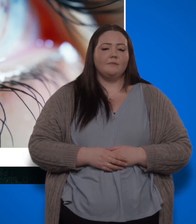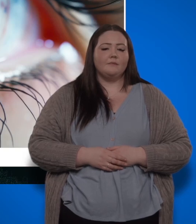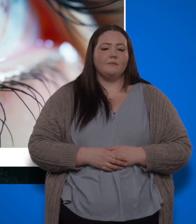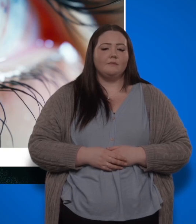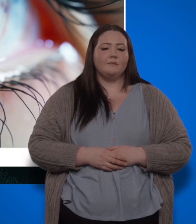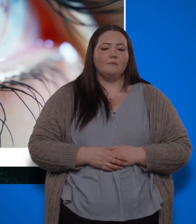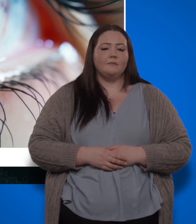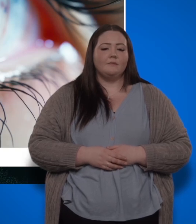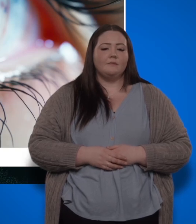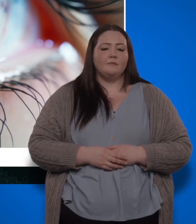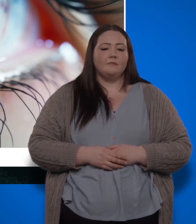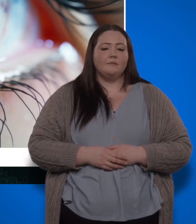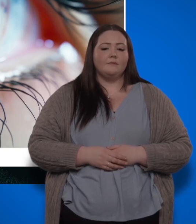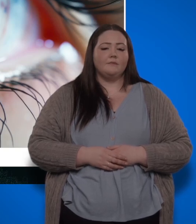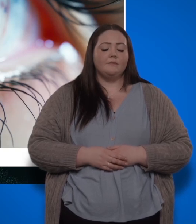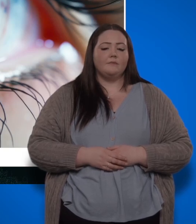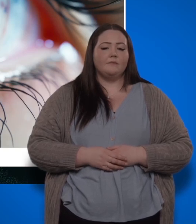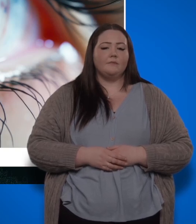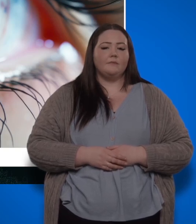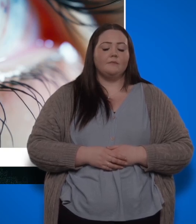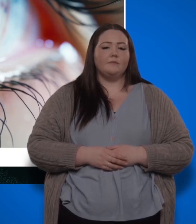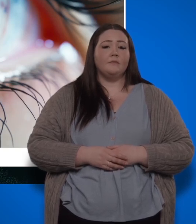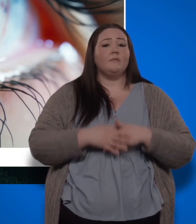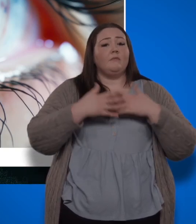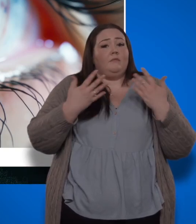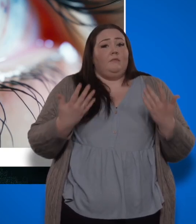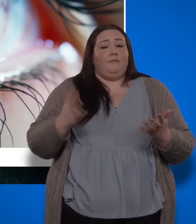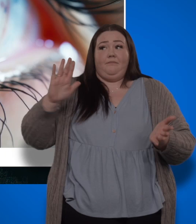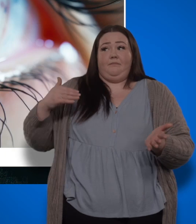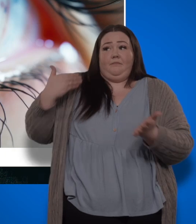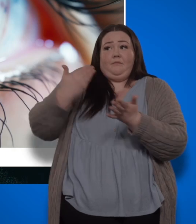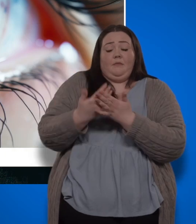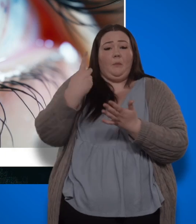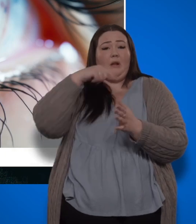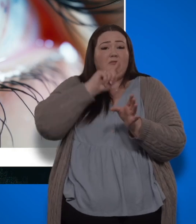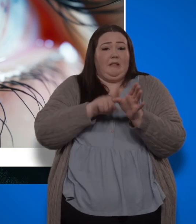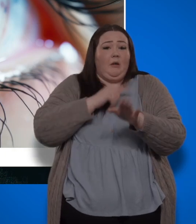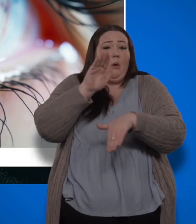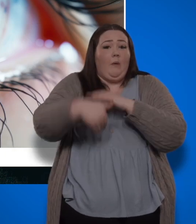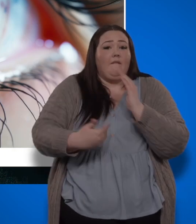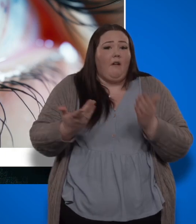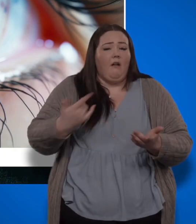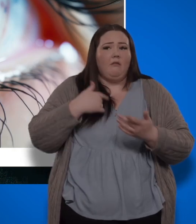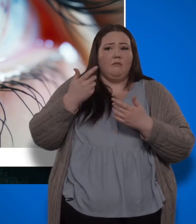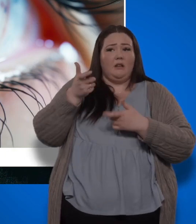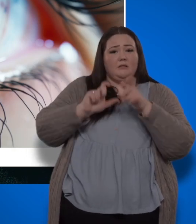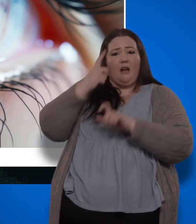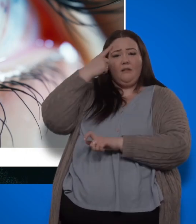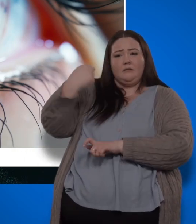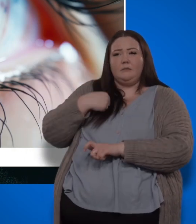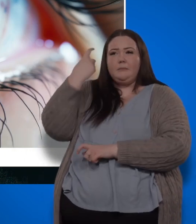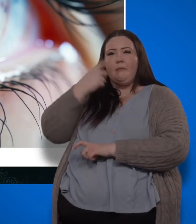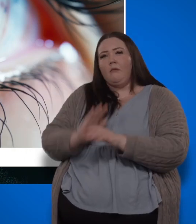So there have been 100 years or more that science fiction has reflected and speculated about the possibilities of